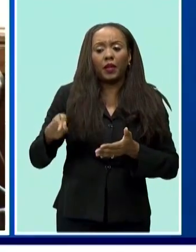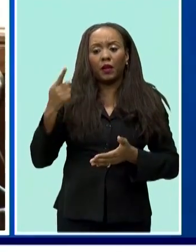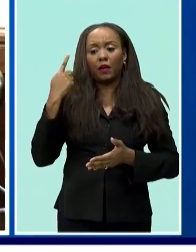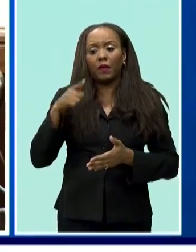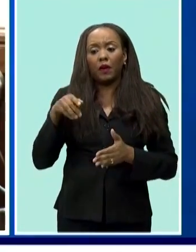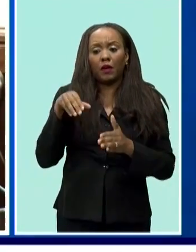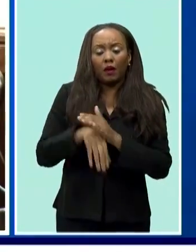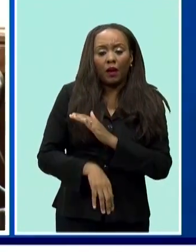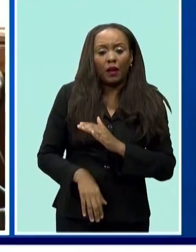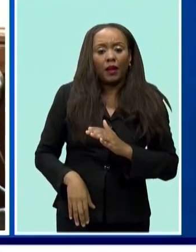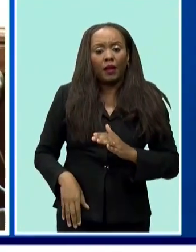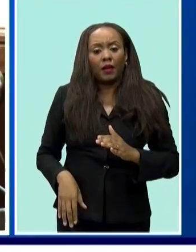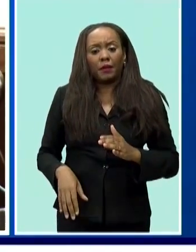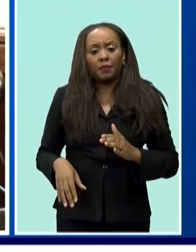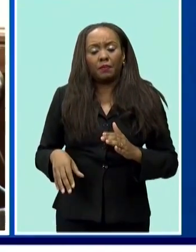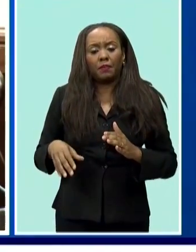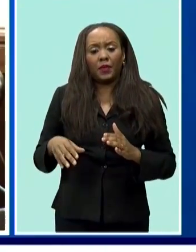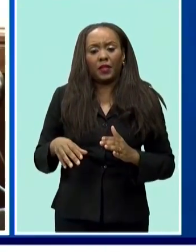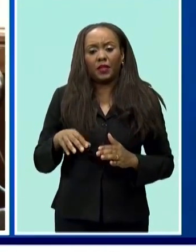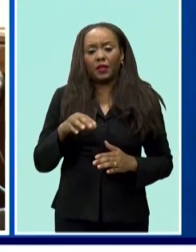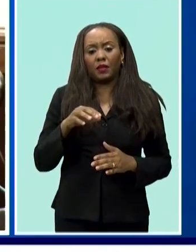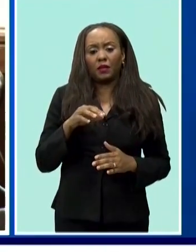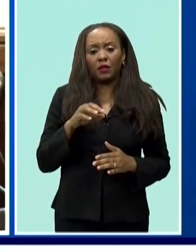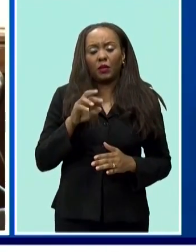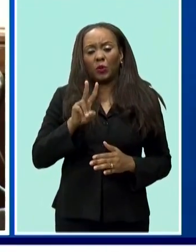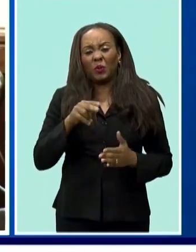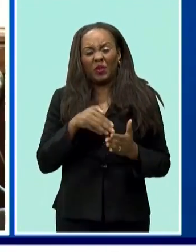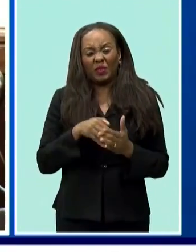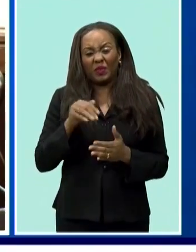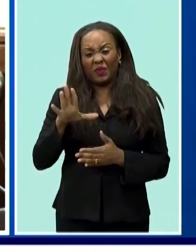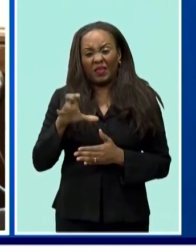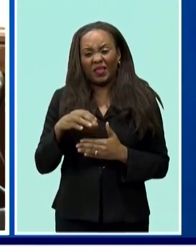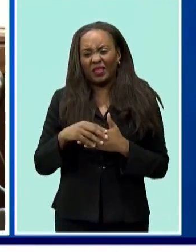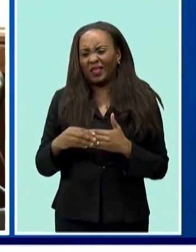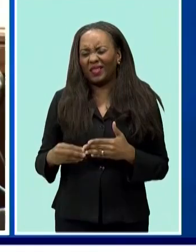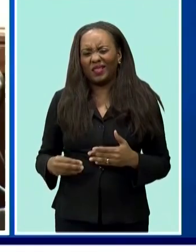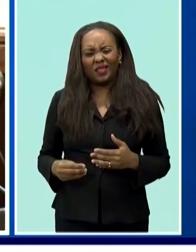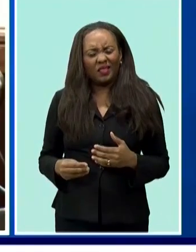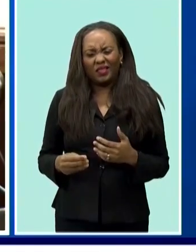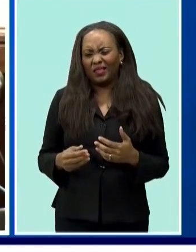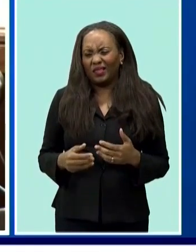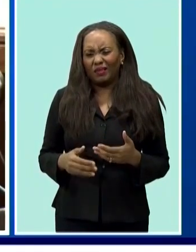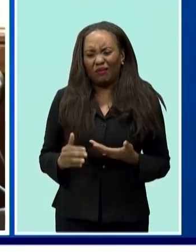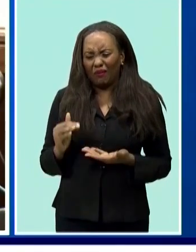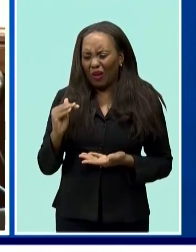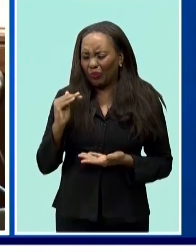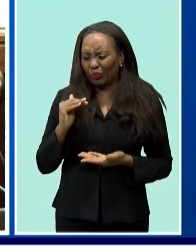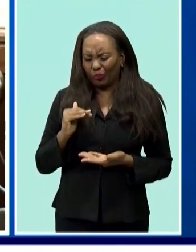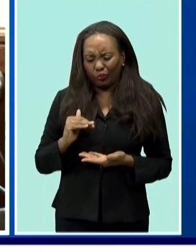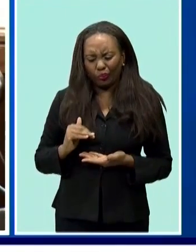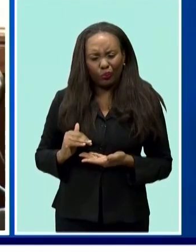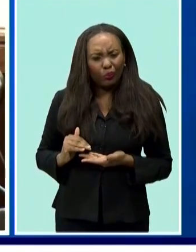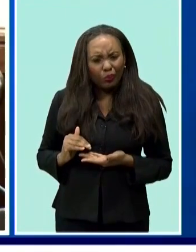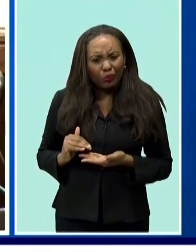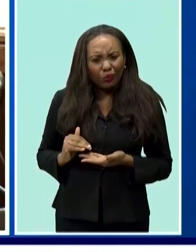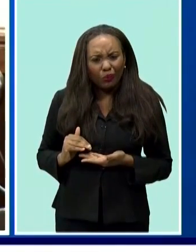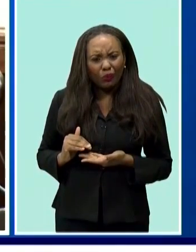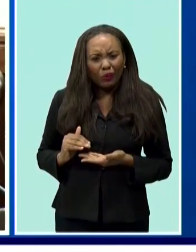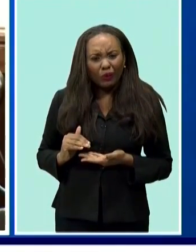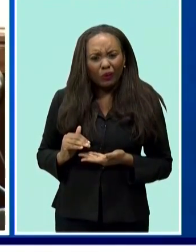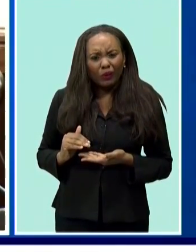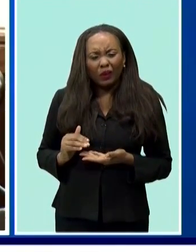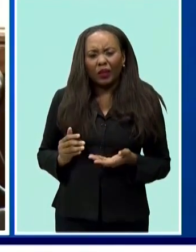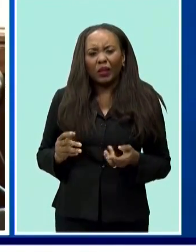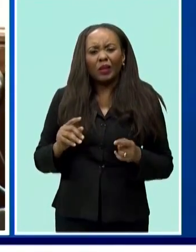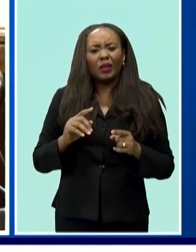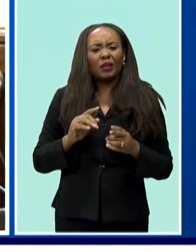be $2,500. That would have been a huge amount of money in 1929, but it is not